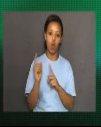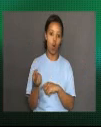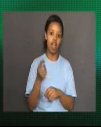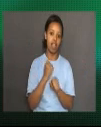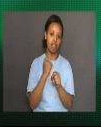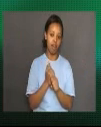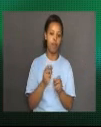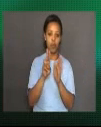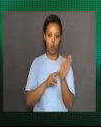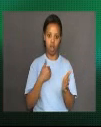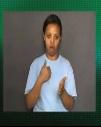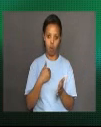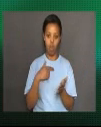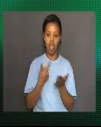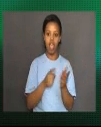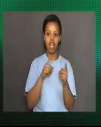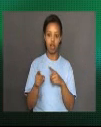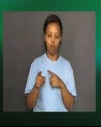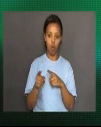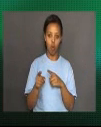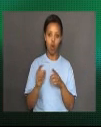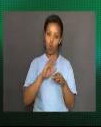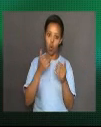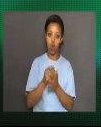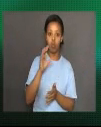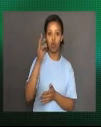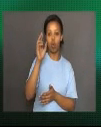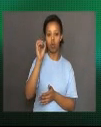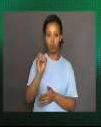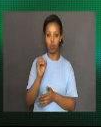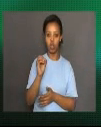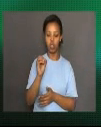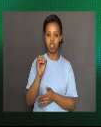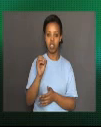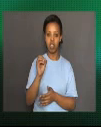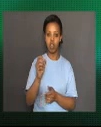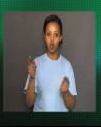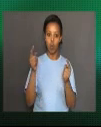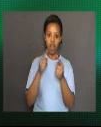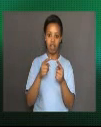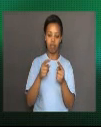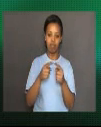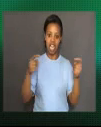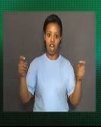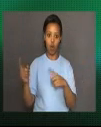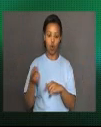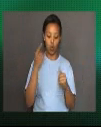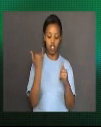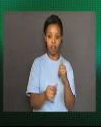of kinetochores, whole chromosomes are pulled toward opposing